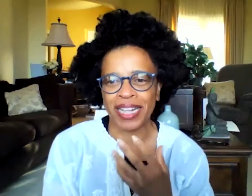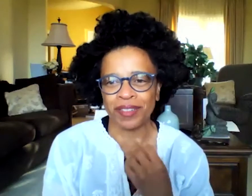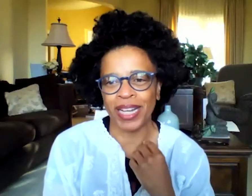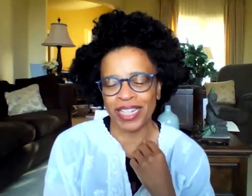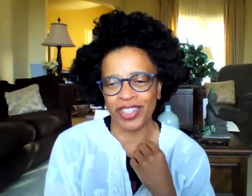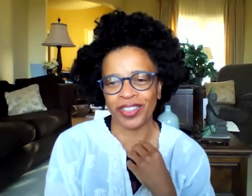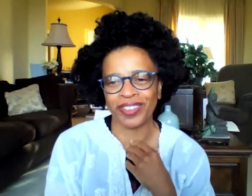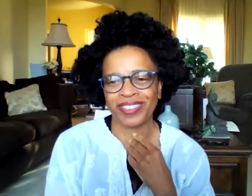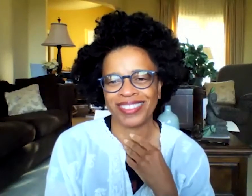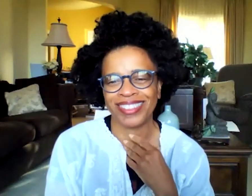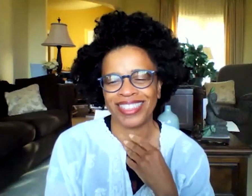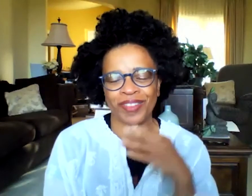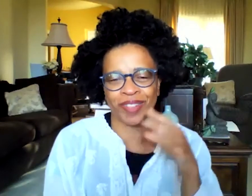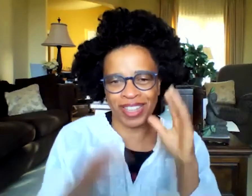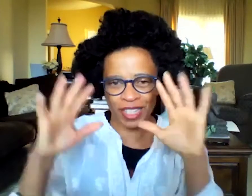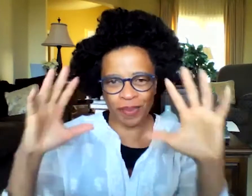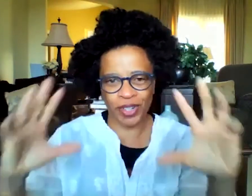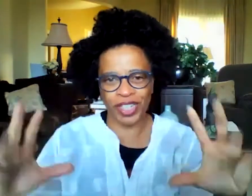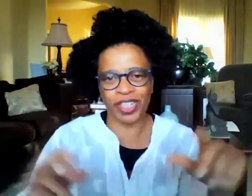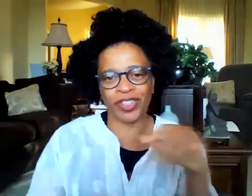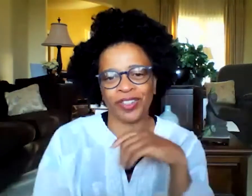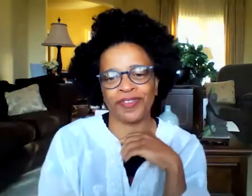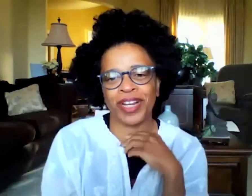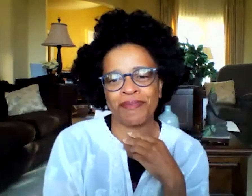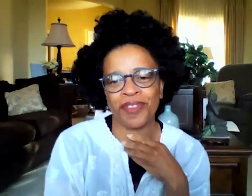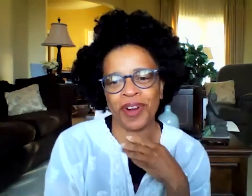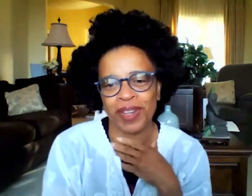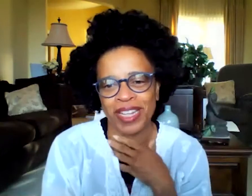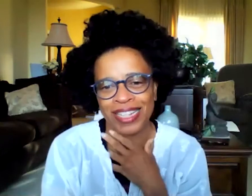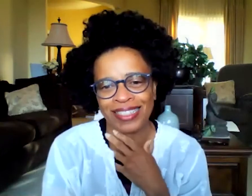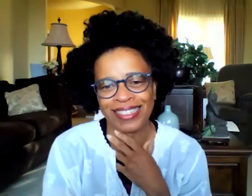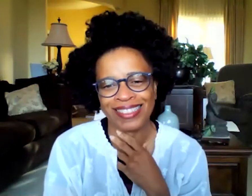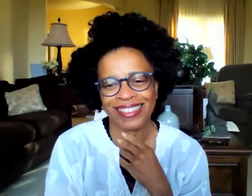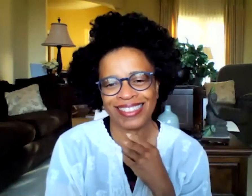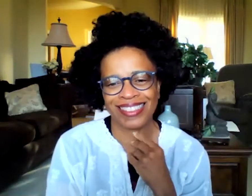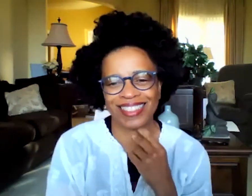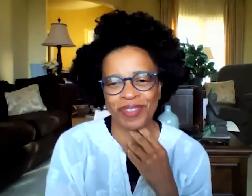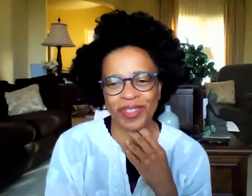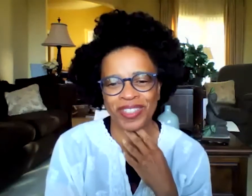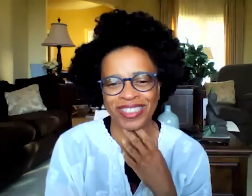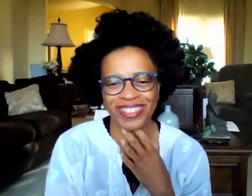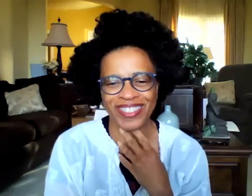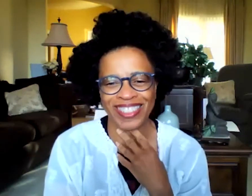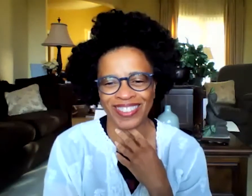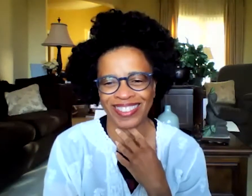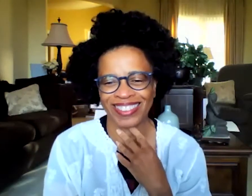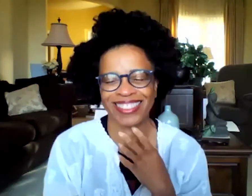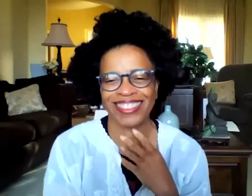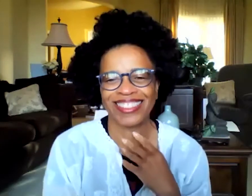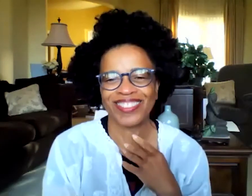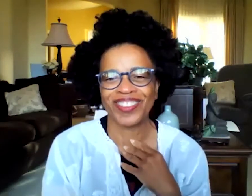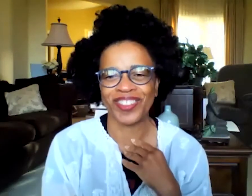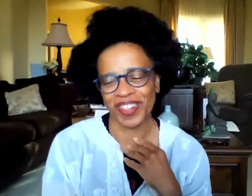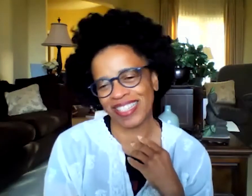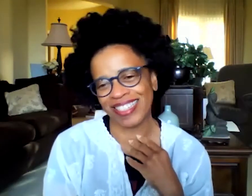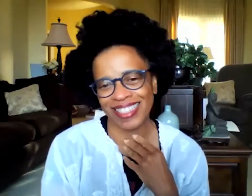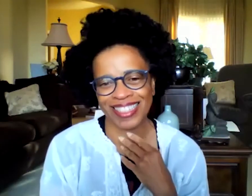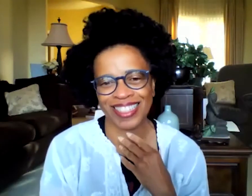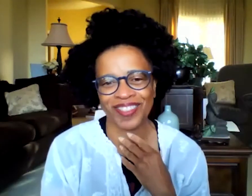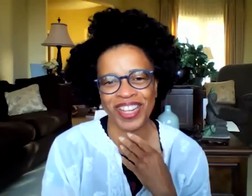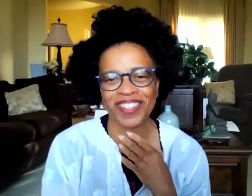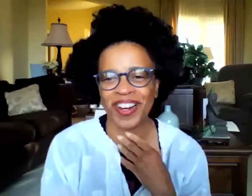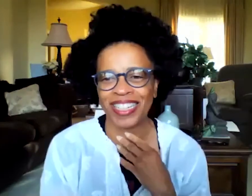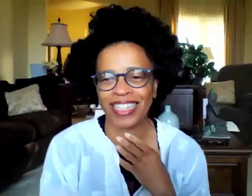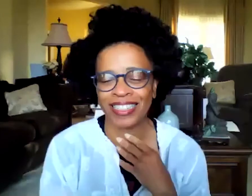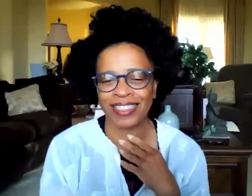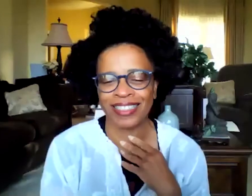being impacted by each other, even when this particular frame for our meeting comes to a close. So we will transition into